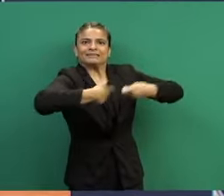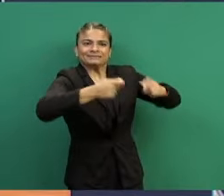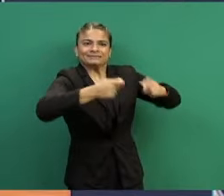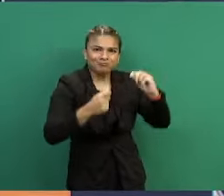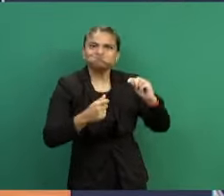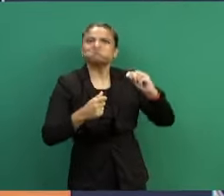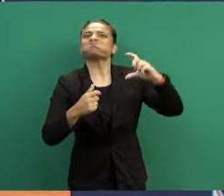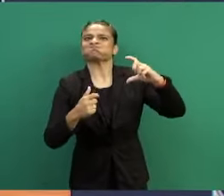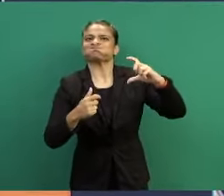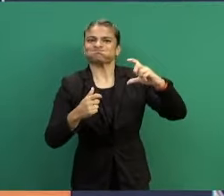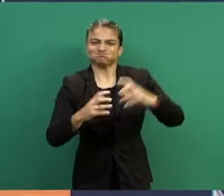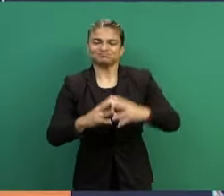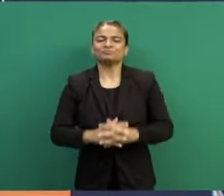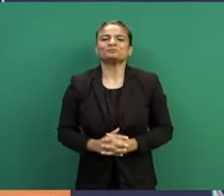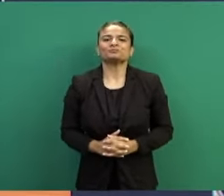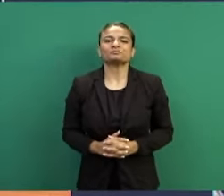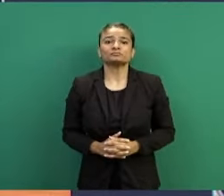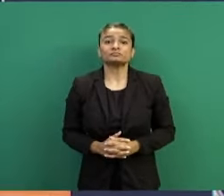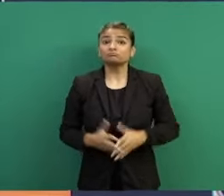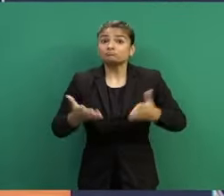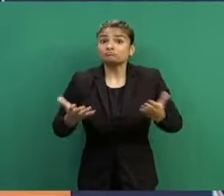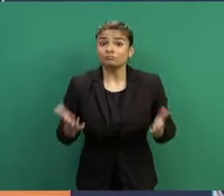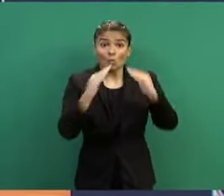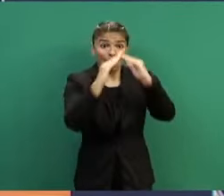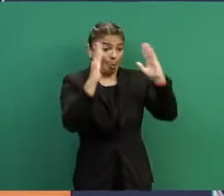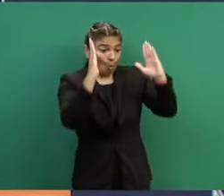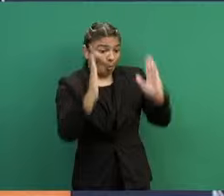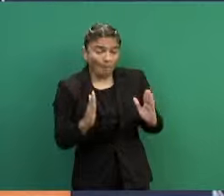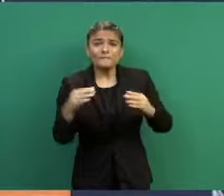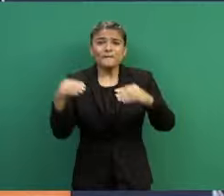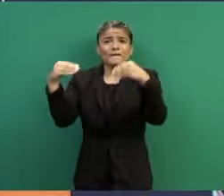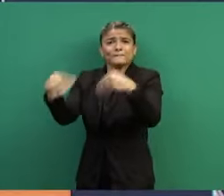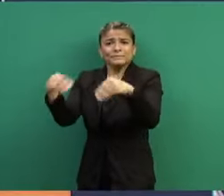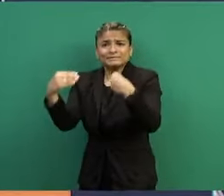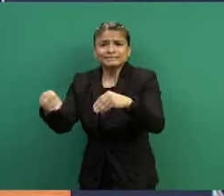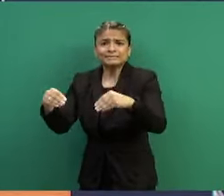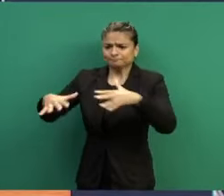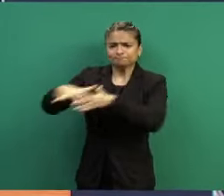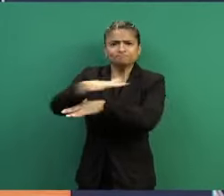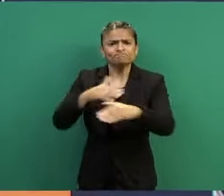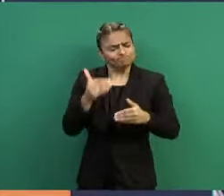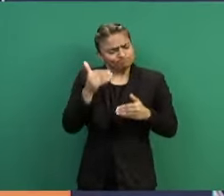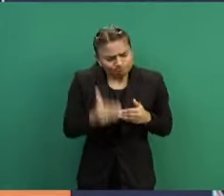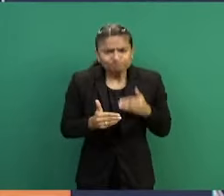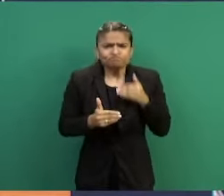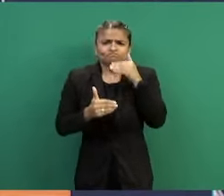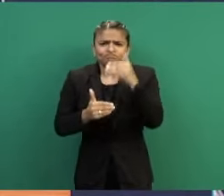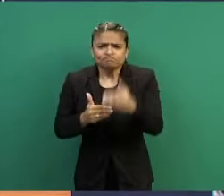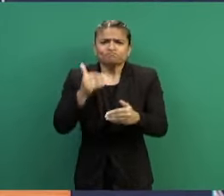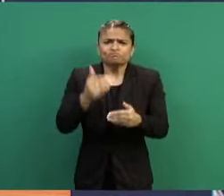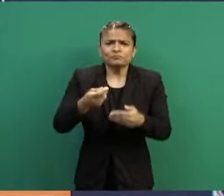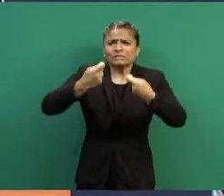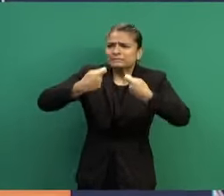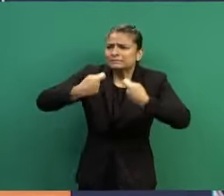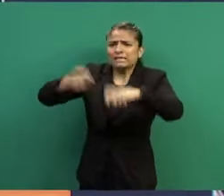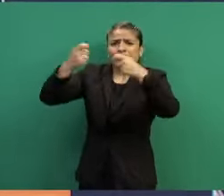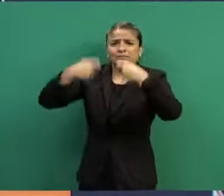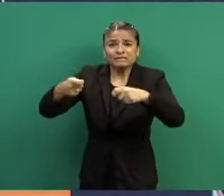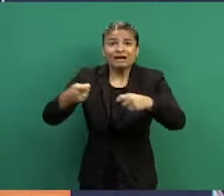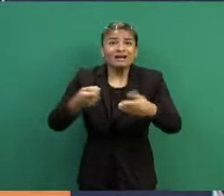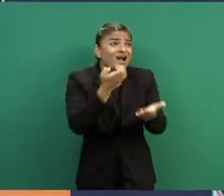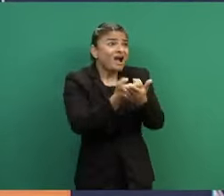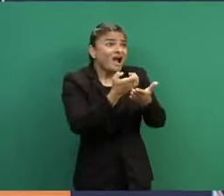While households and firms exhibit some resilience, economic growth has been volatile and